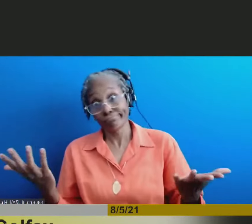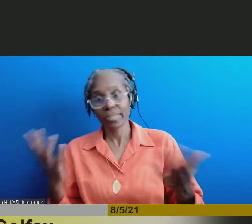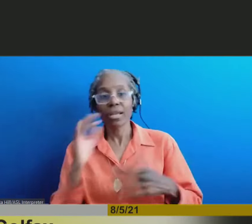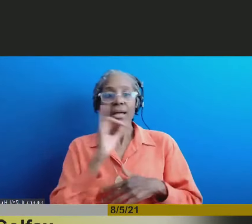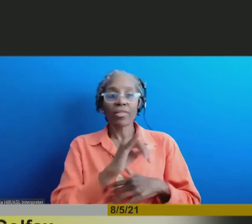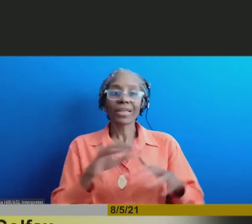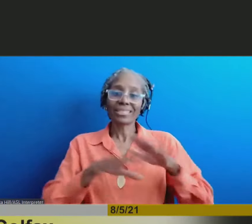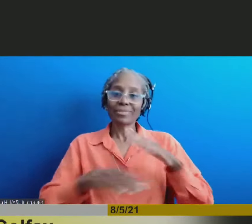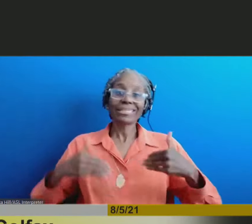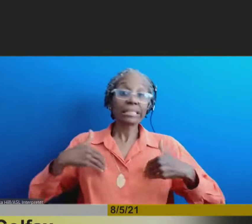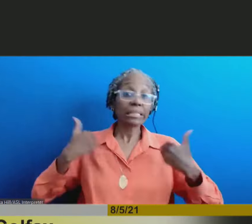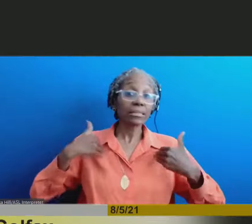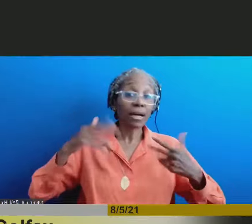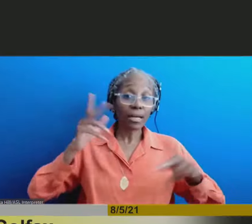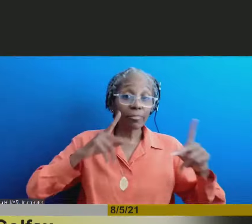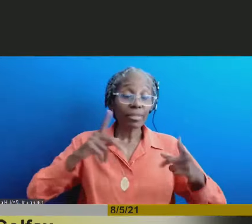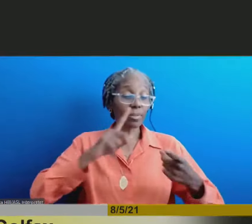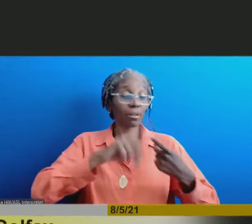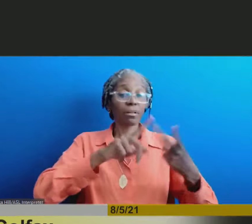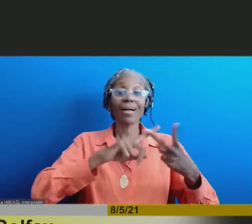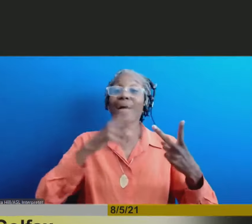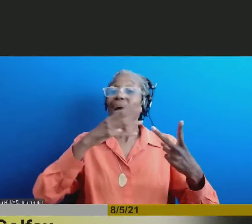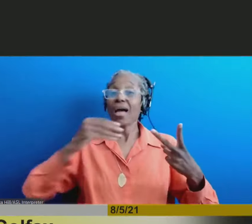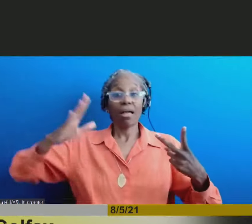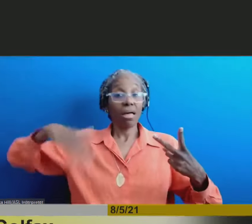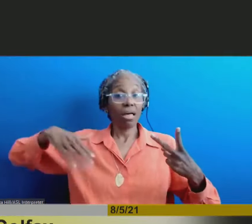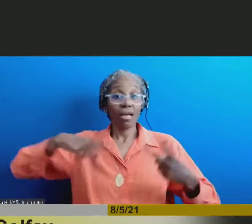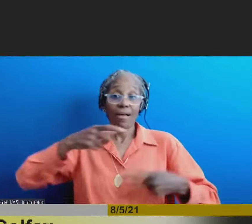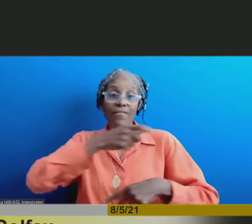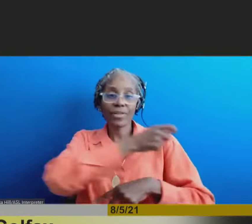basically younger people who have not been,